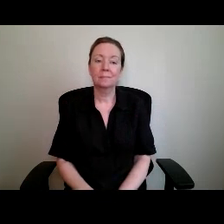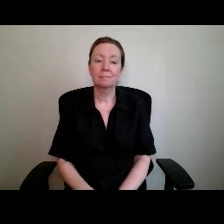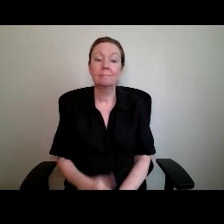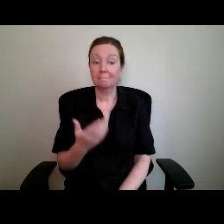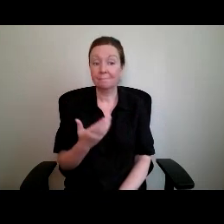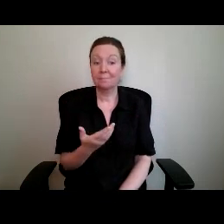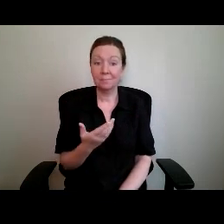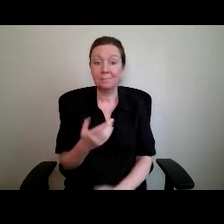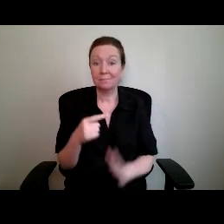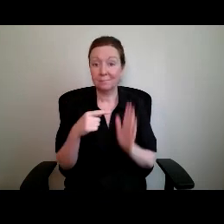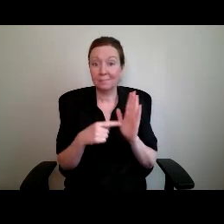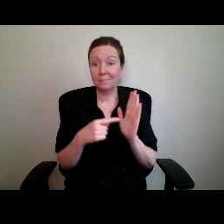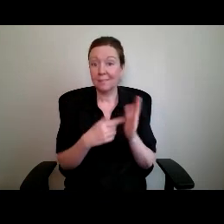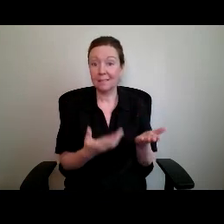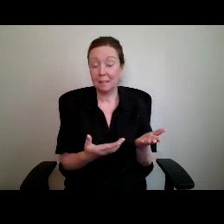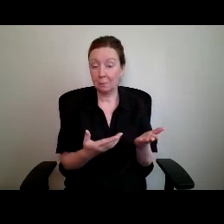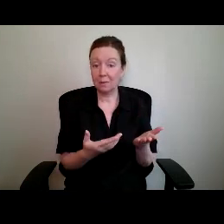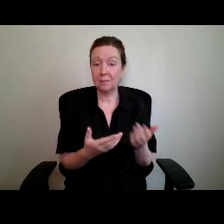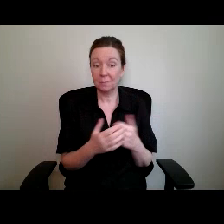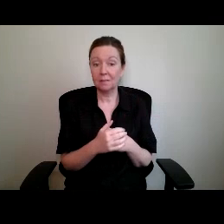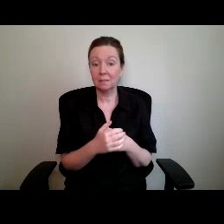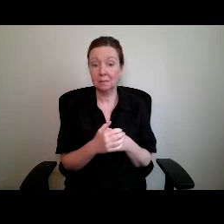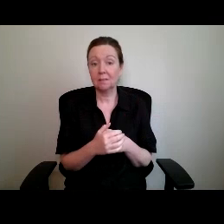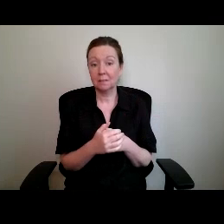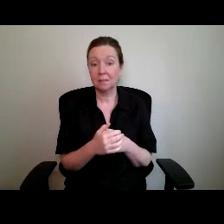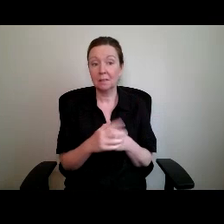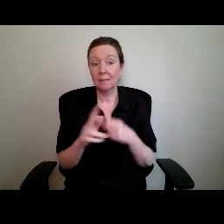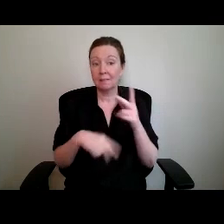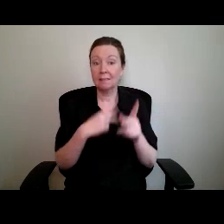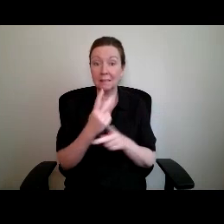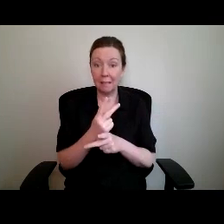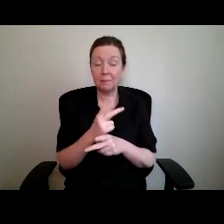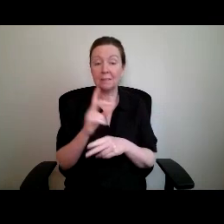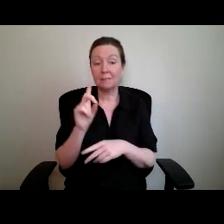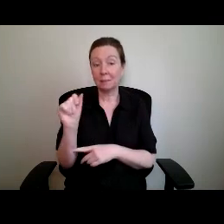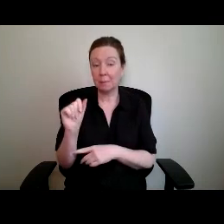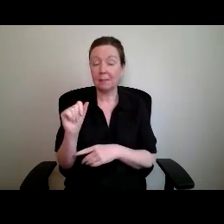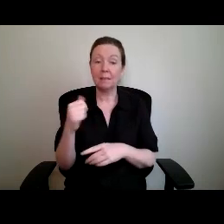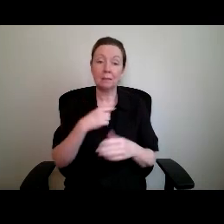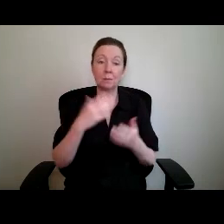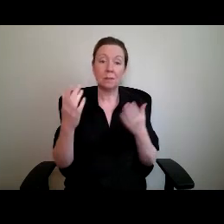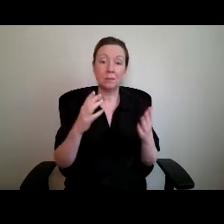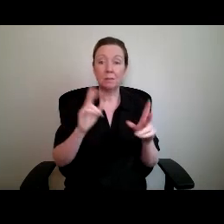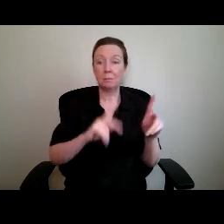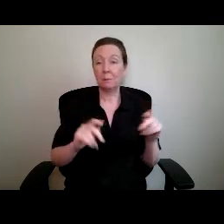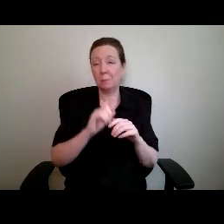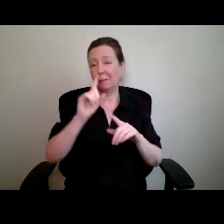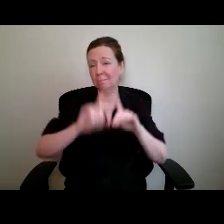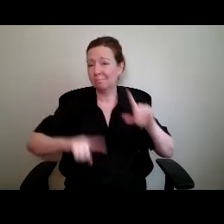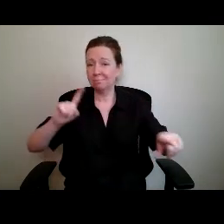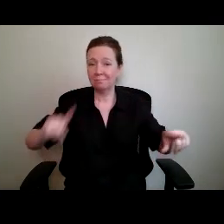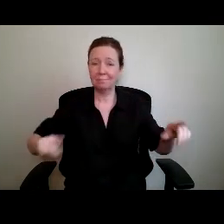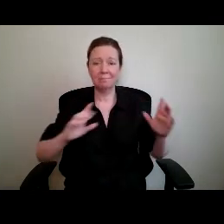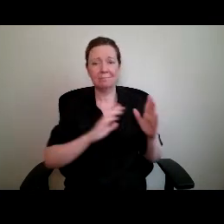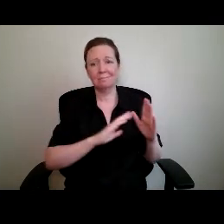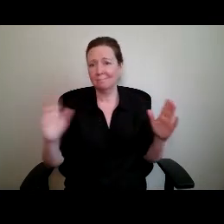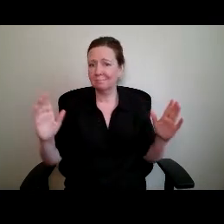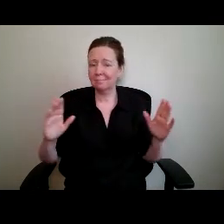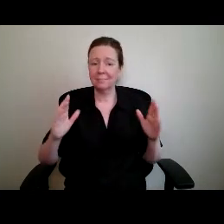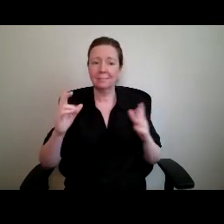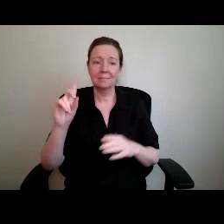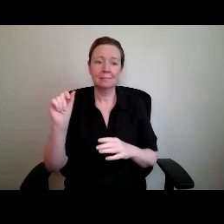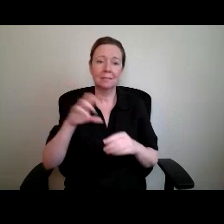Some examples of types of disabilities. So OVR serves individuals with a wide range of disabilities,